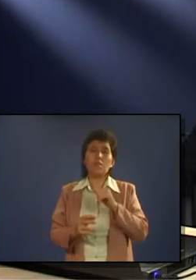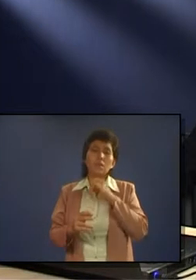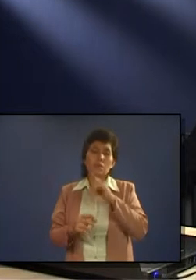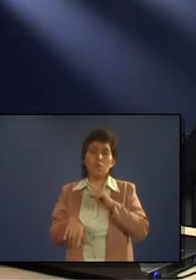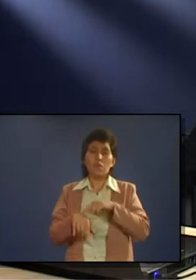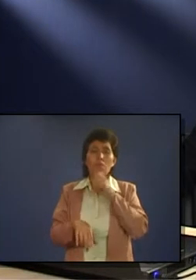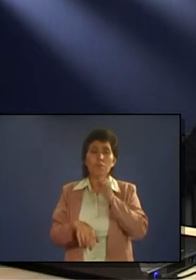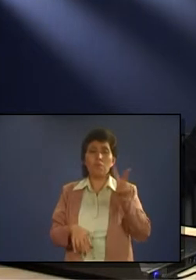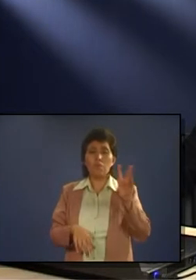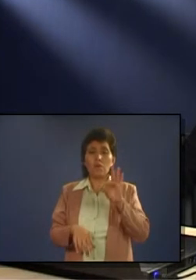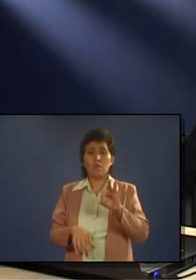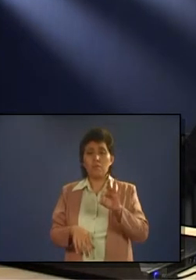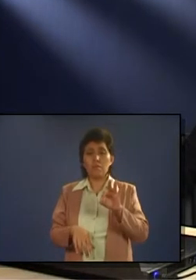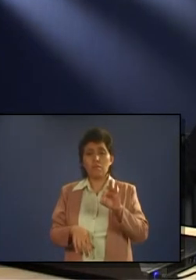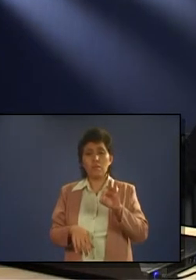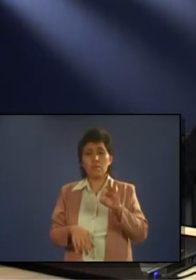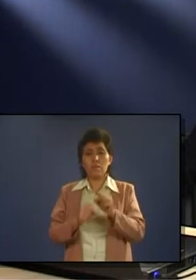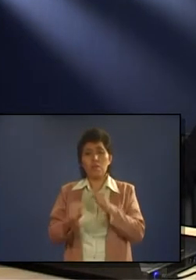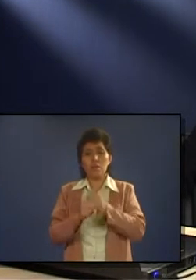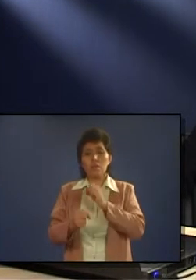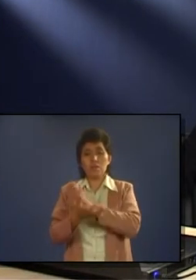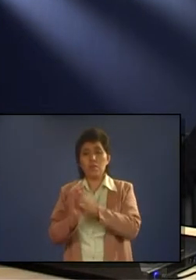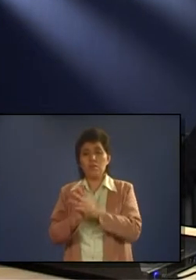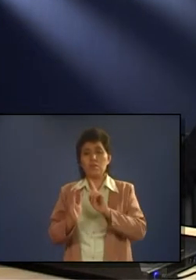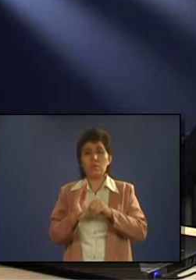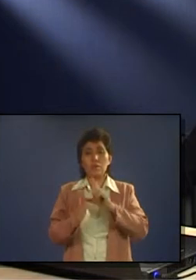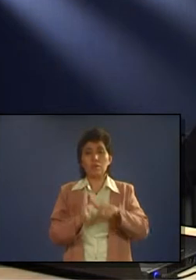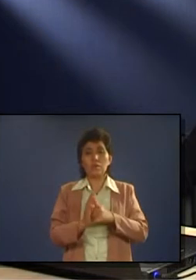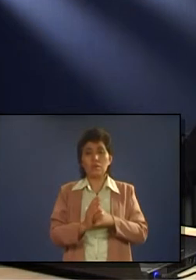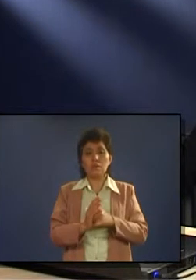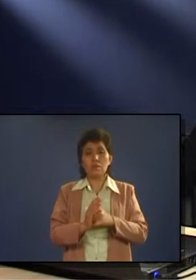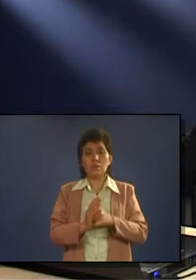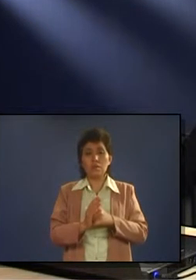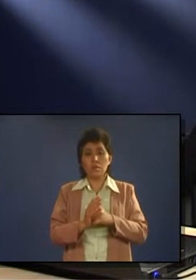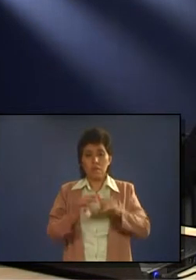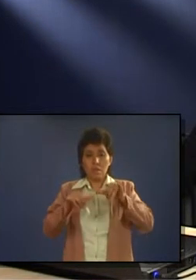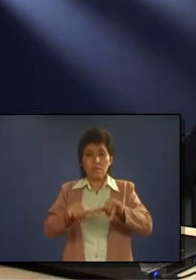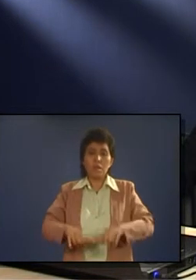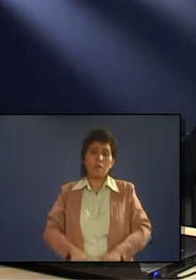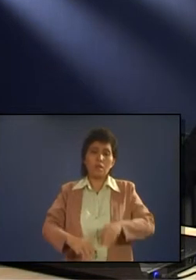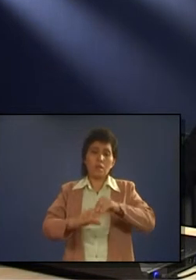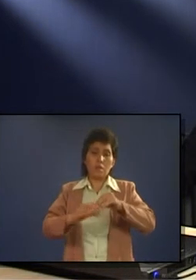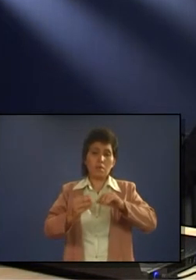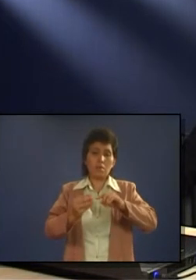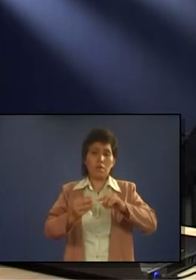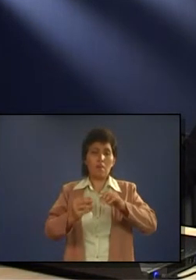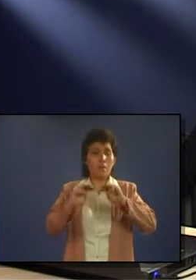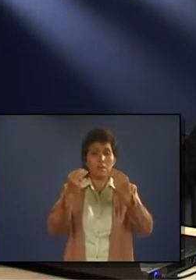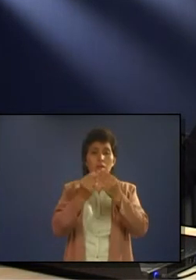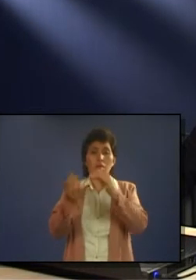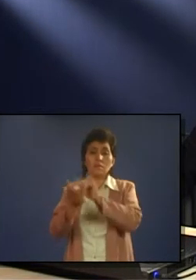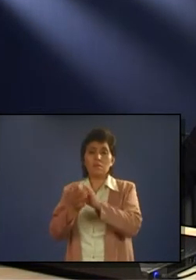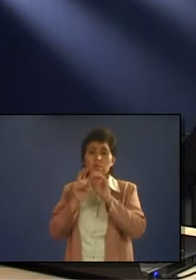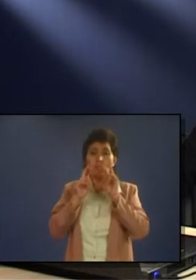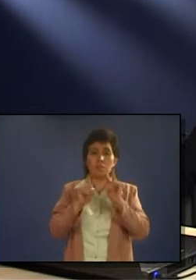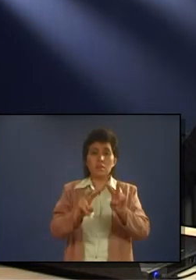old at that time. Within 1 hour or within 30 minutes, she was living in her neighborhood and people are watching through the